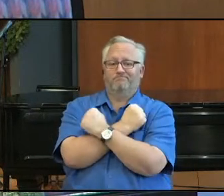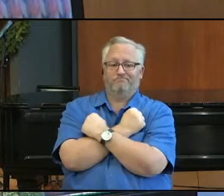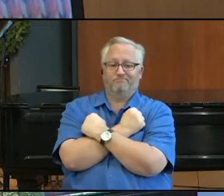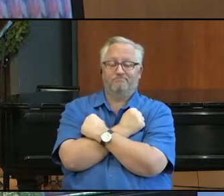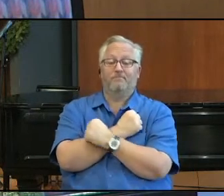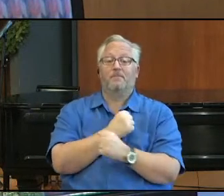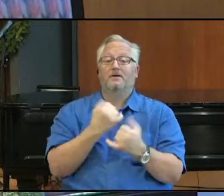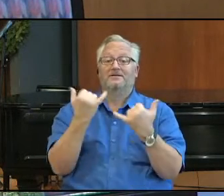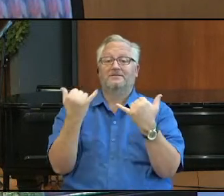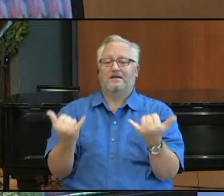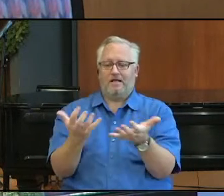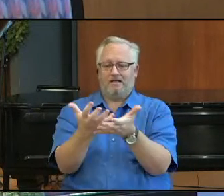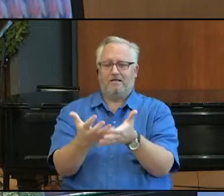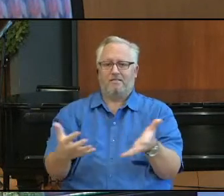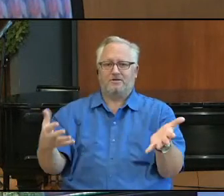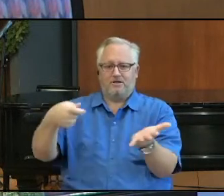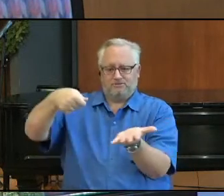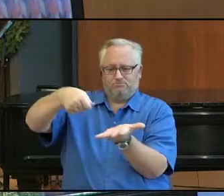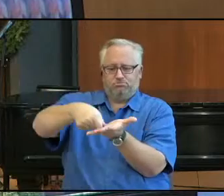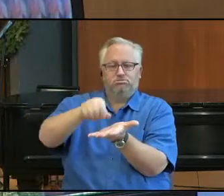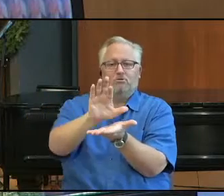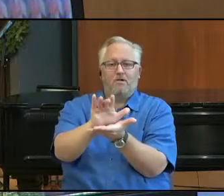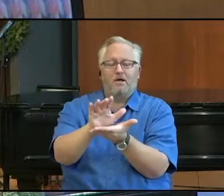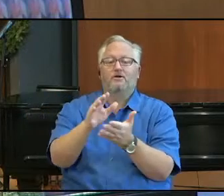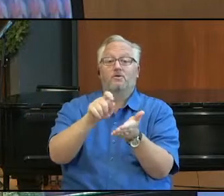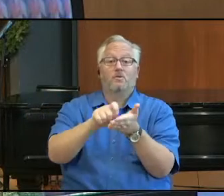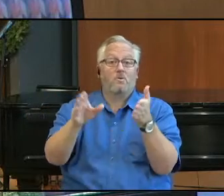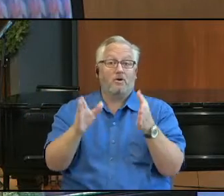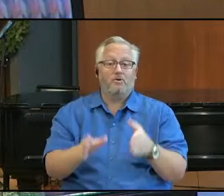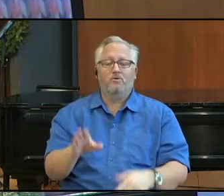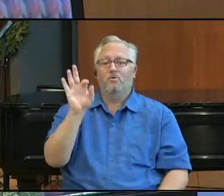Chalice lighting today was written by Reverend Scott Taylor.